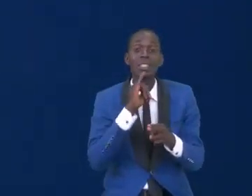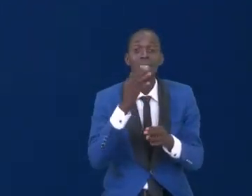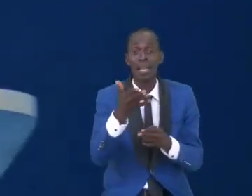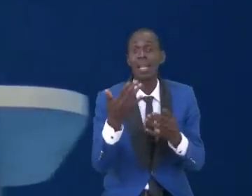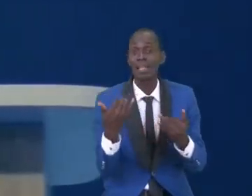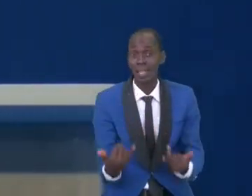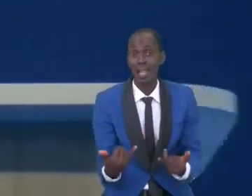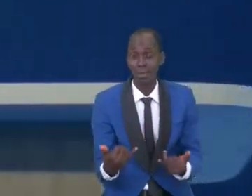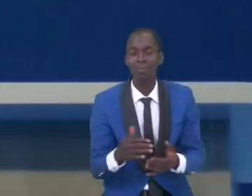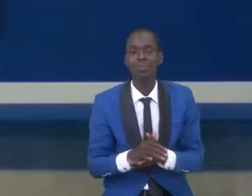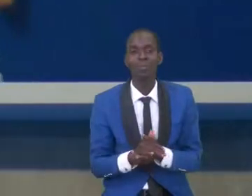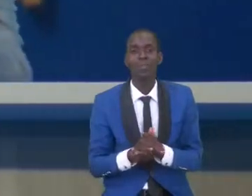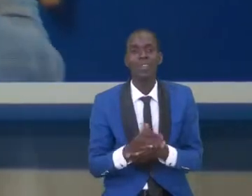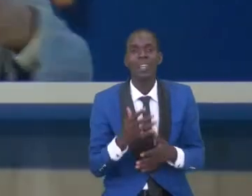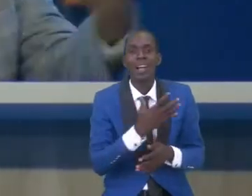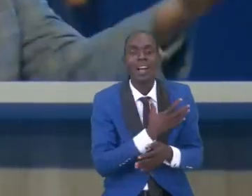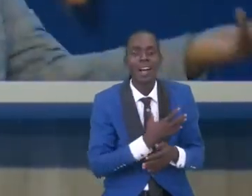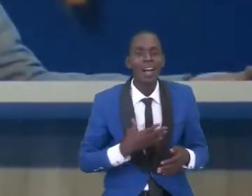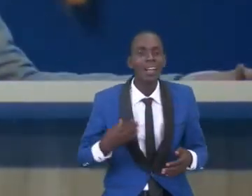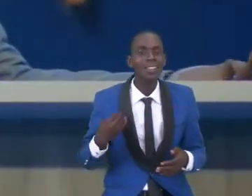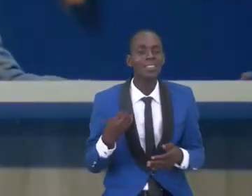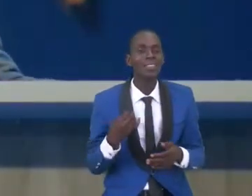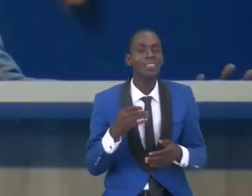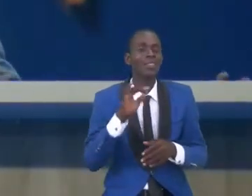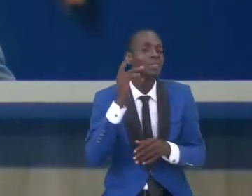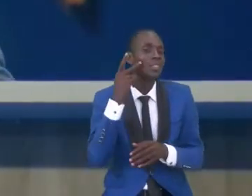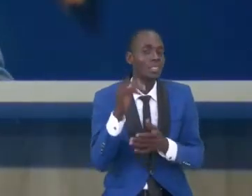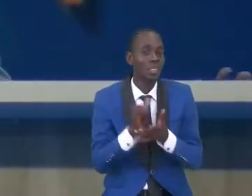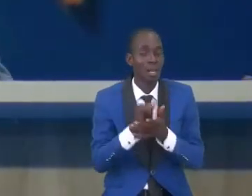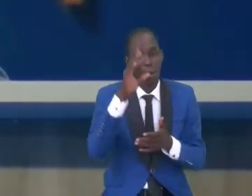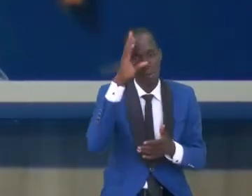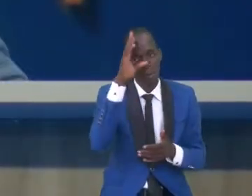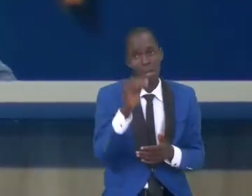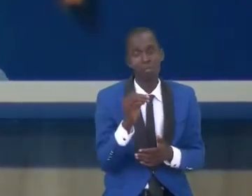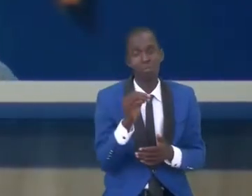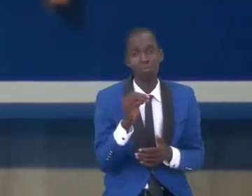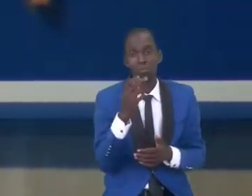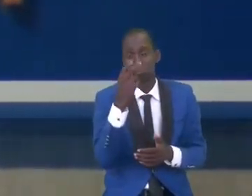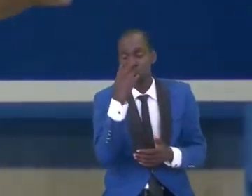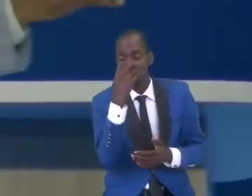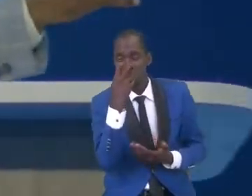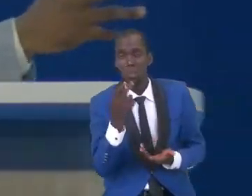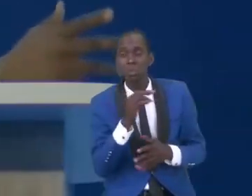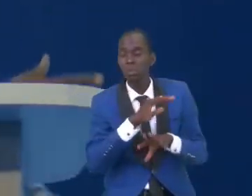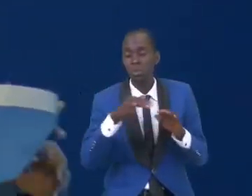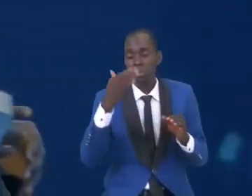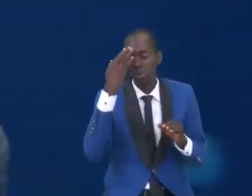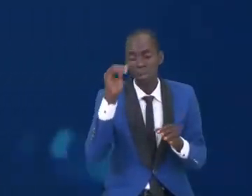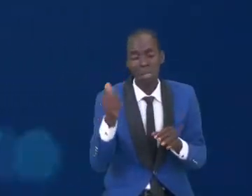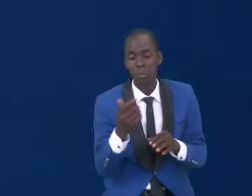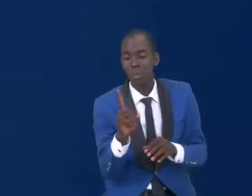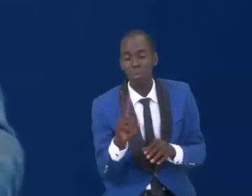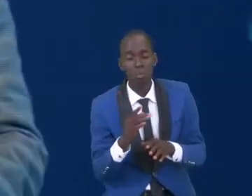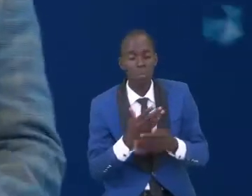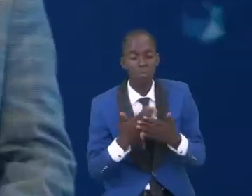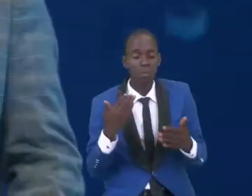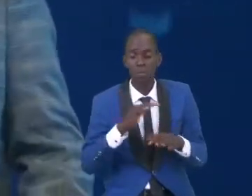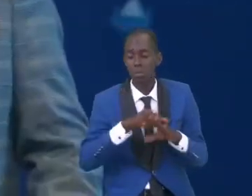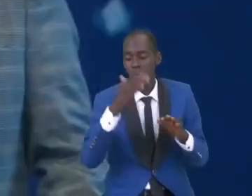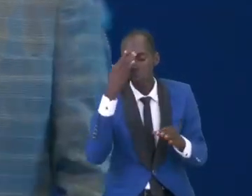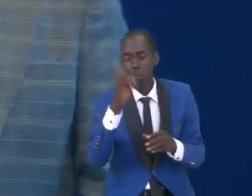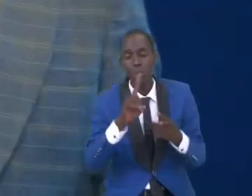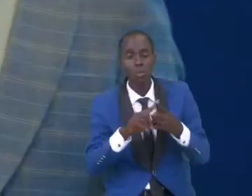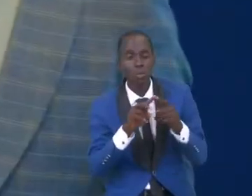had been blind and did not see anything before, he doesn't know where to look, but you,